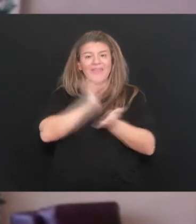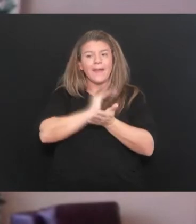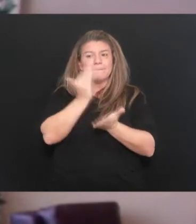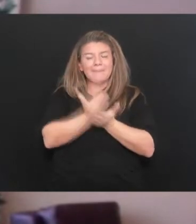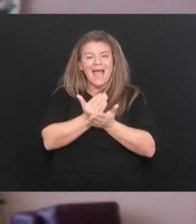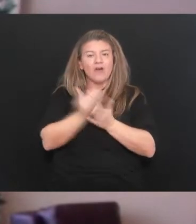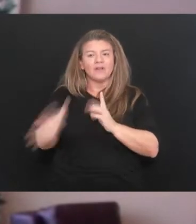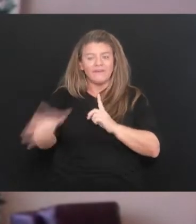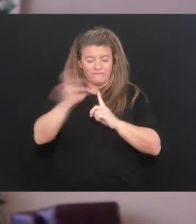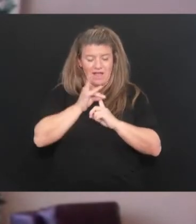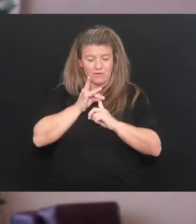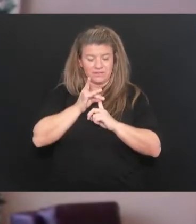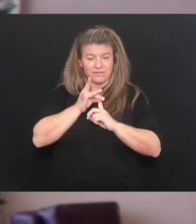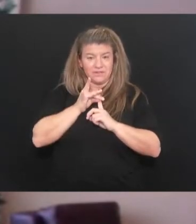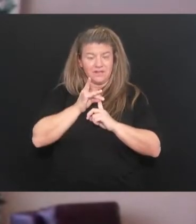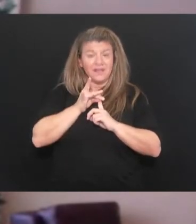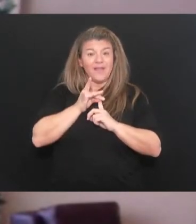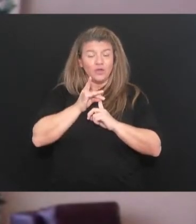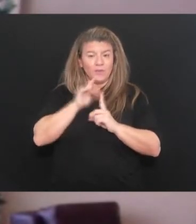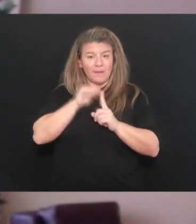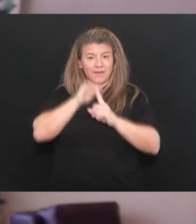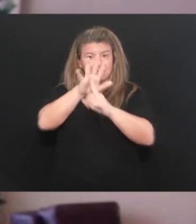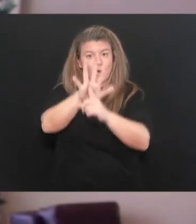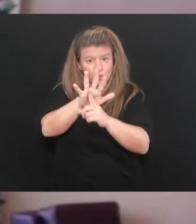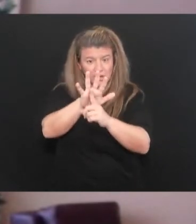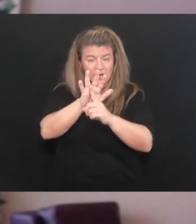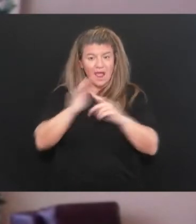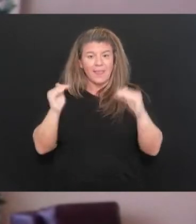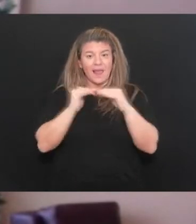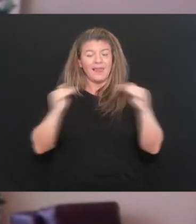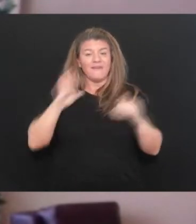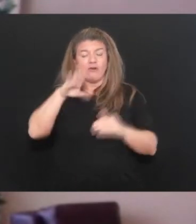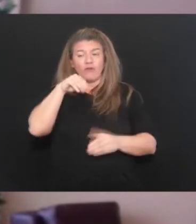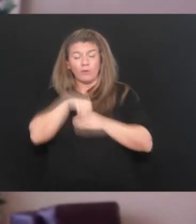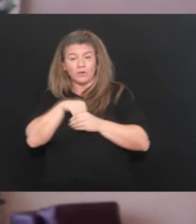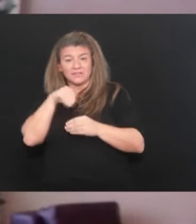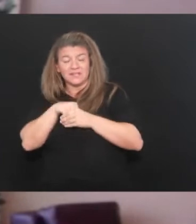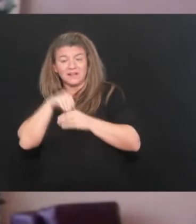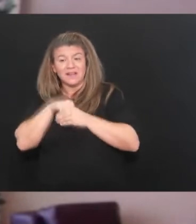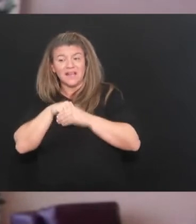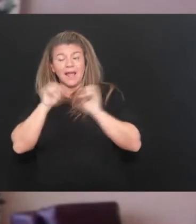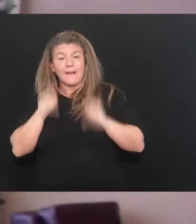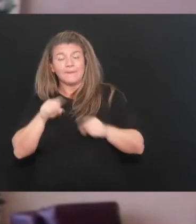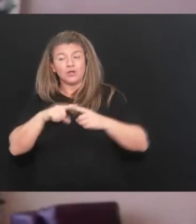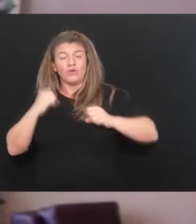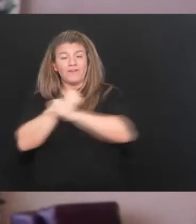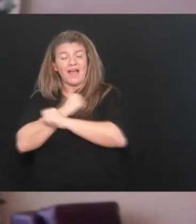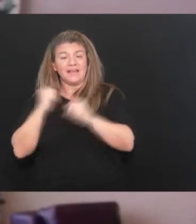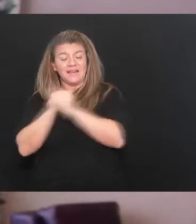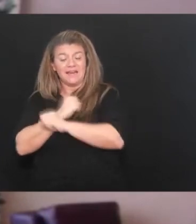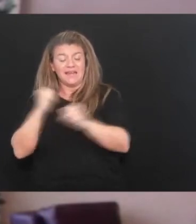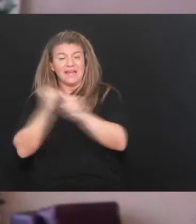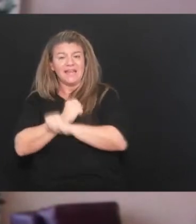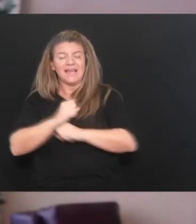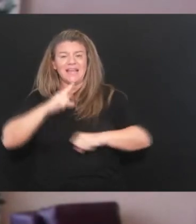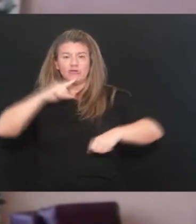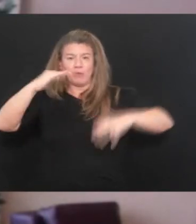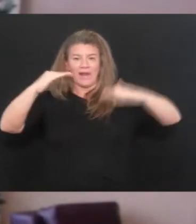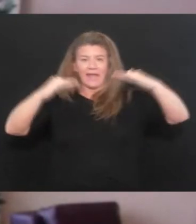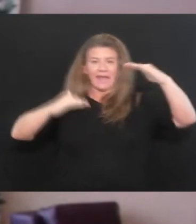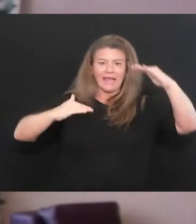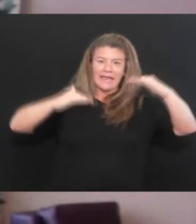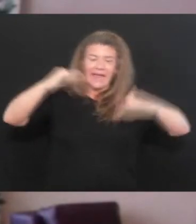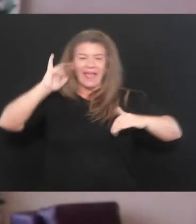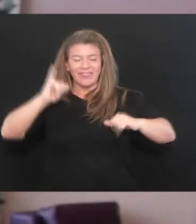that you get exposed to, and the level of your immune system's threshold to fight that off is really the battle